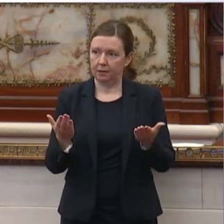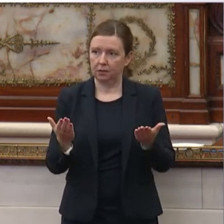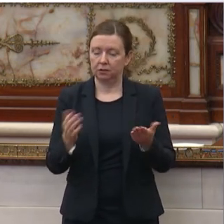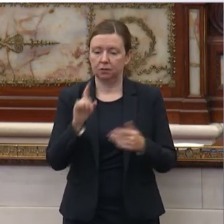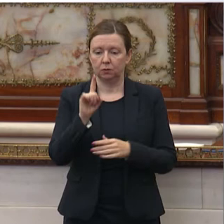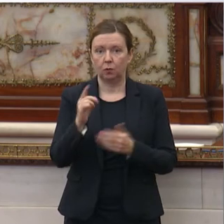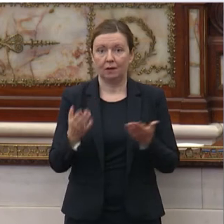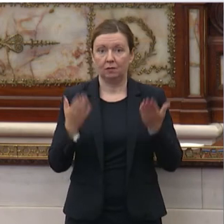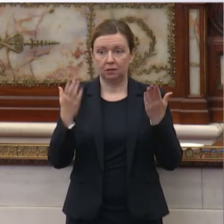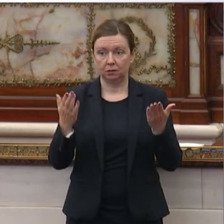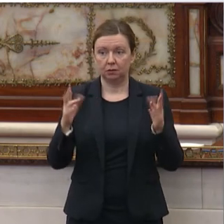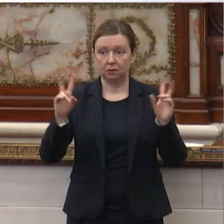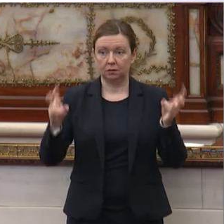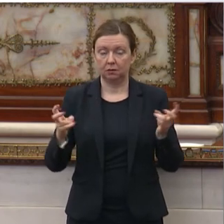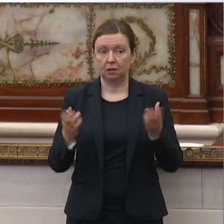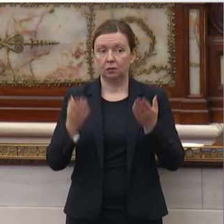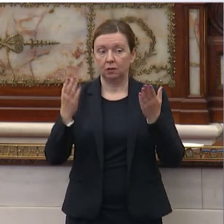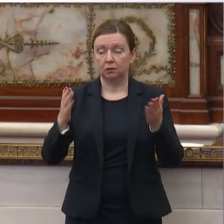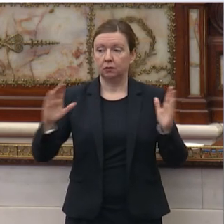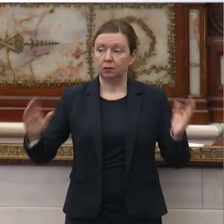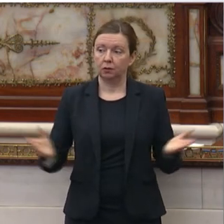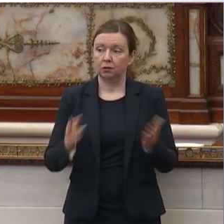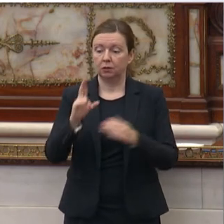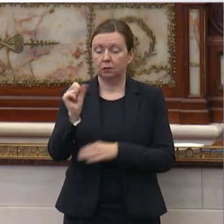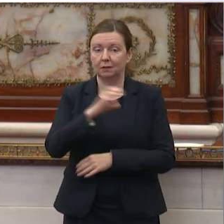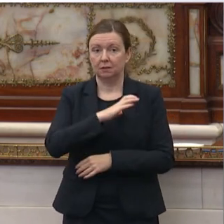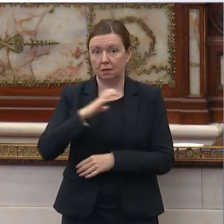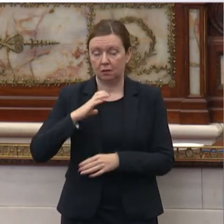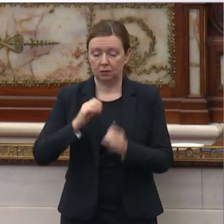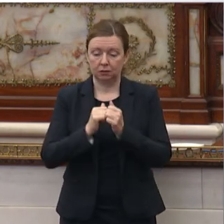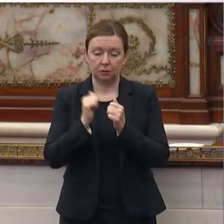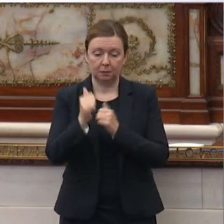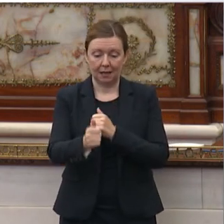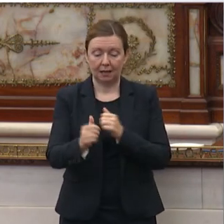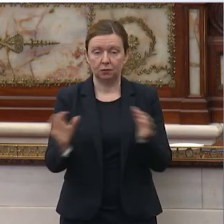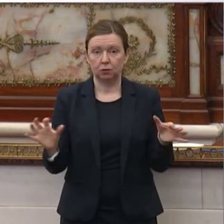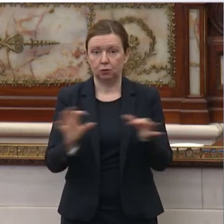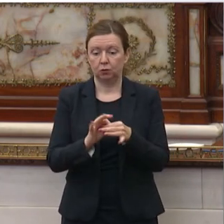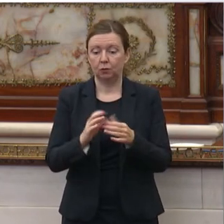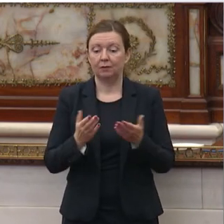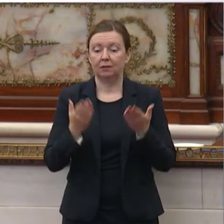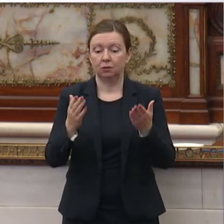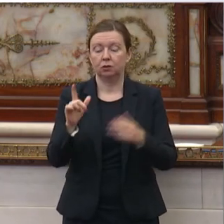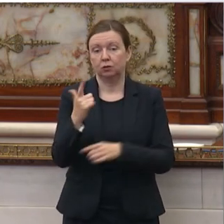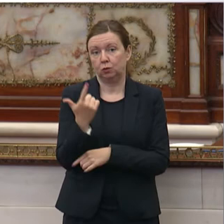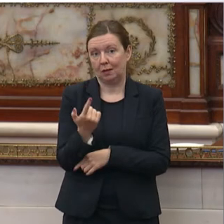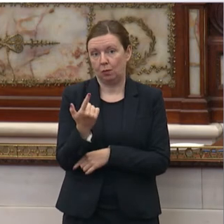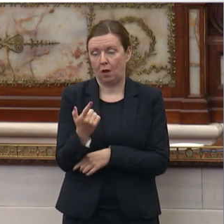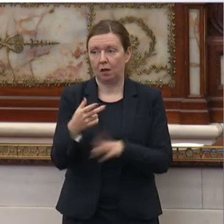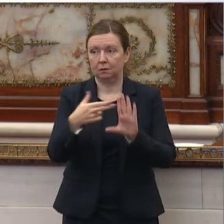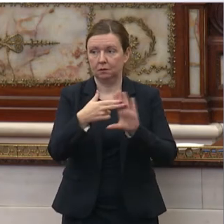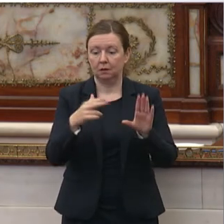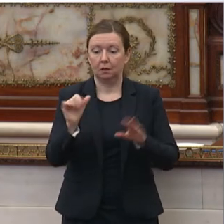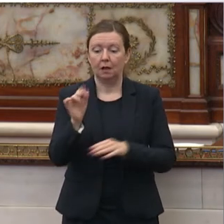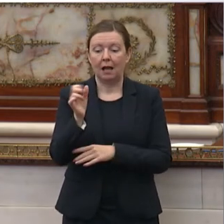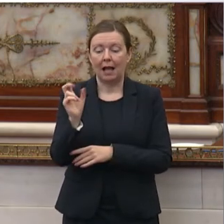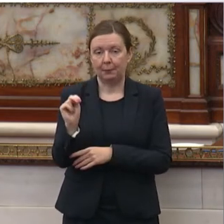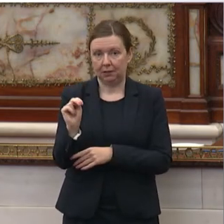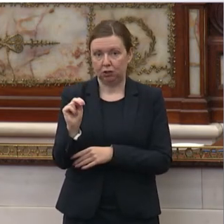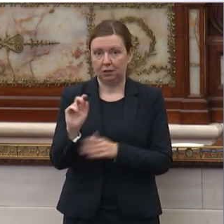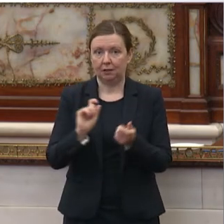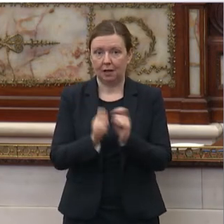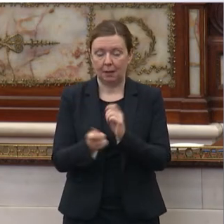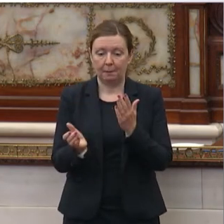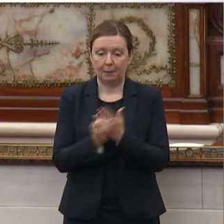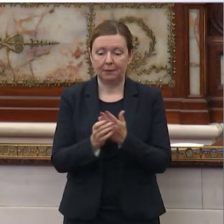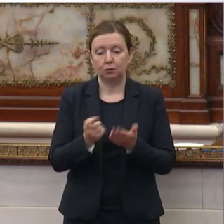one resolution entitled a resolution urging the U.S. Congress to pass Joint Resolution 21, known as the Abolition Amendment, to